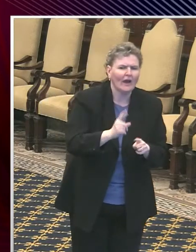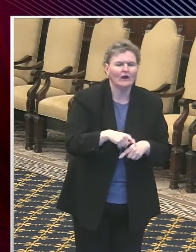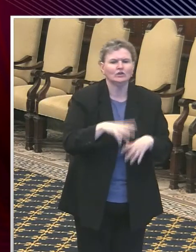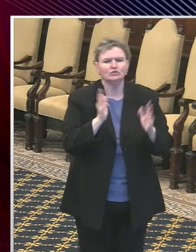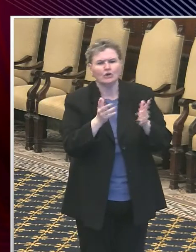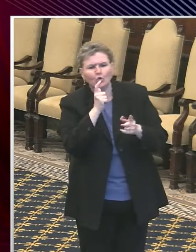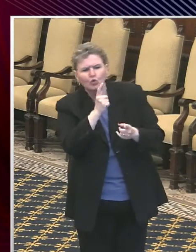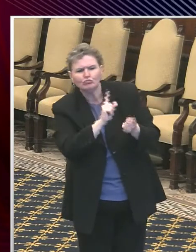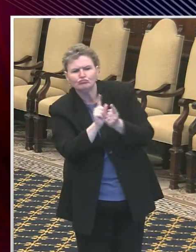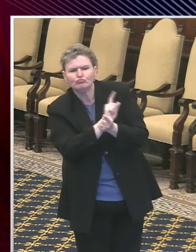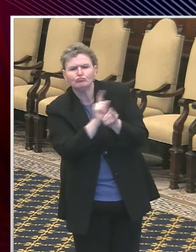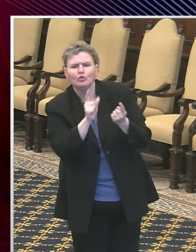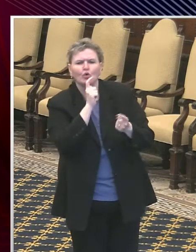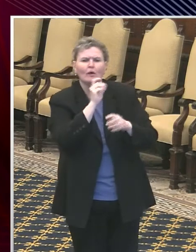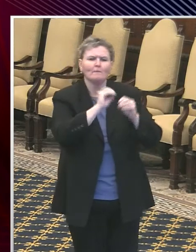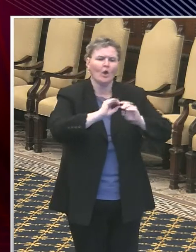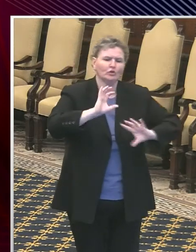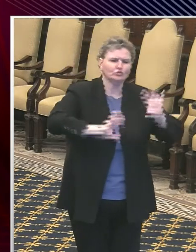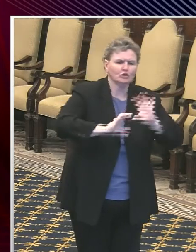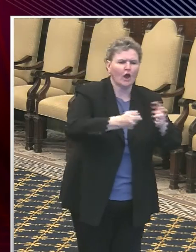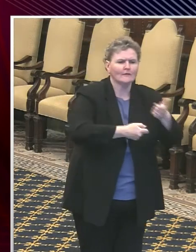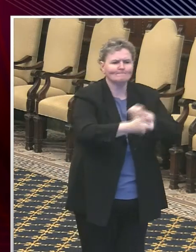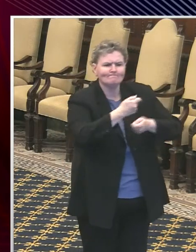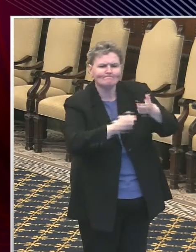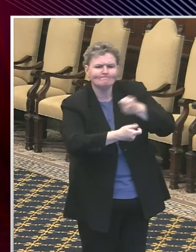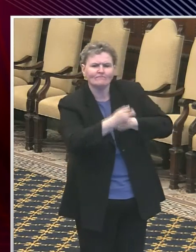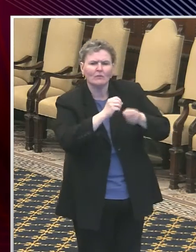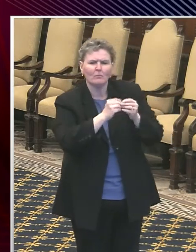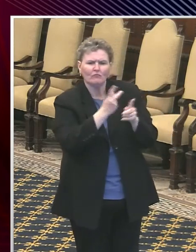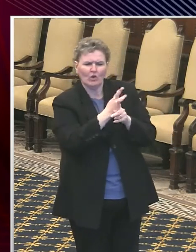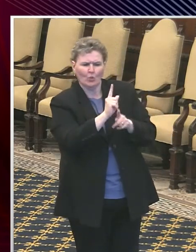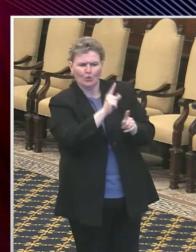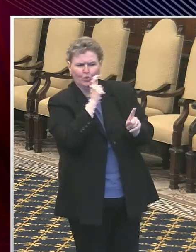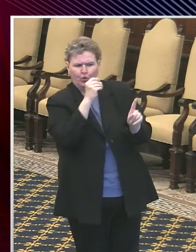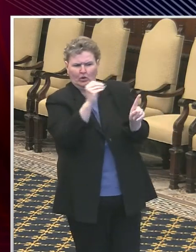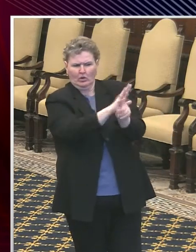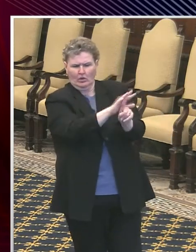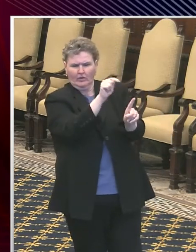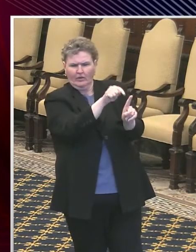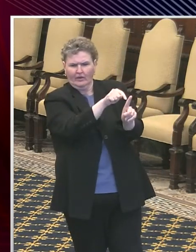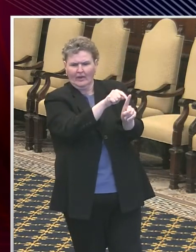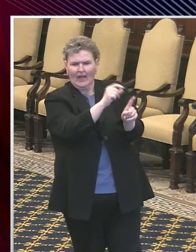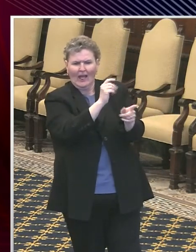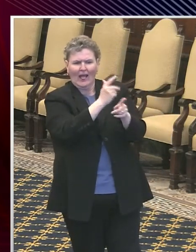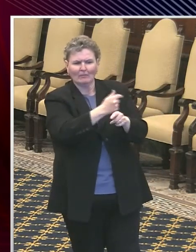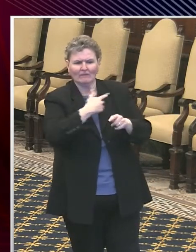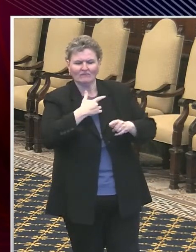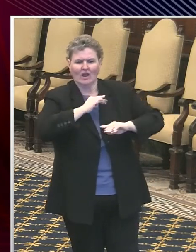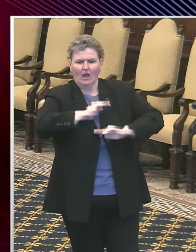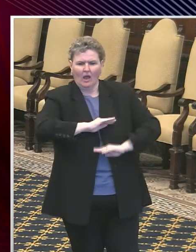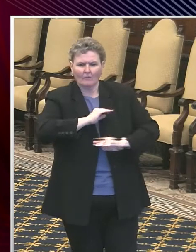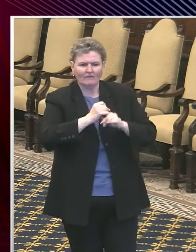and I'm wondering, do you think that these swabs will help you get closer to the goal of testing at least 5,000 people a day in the